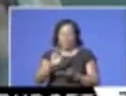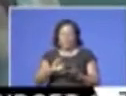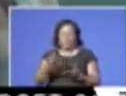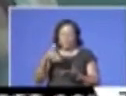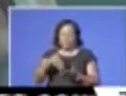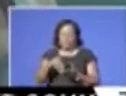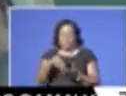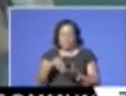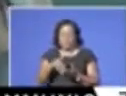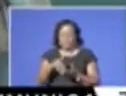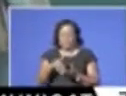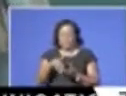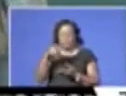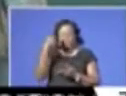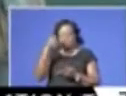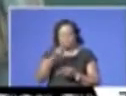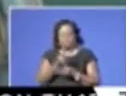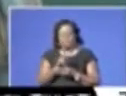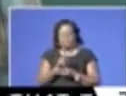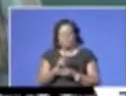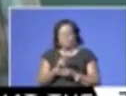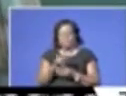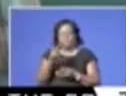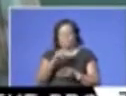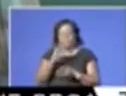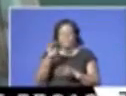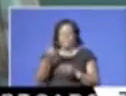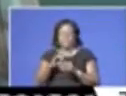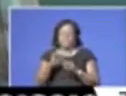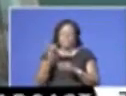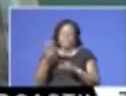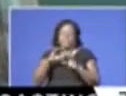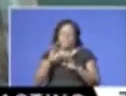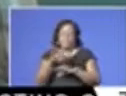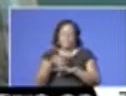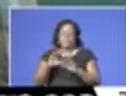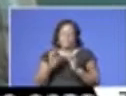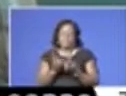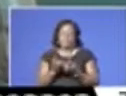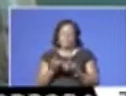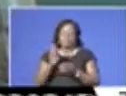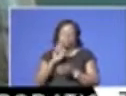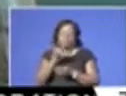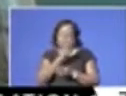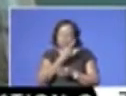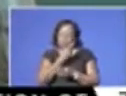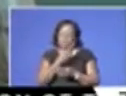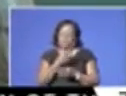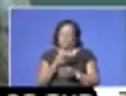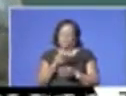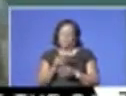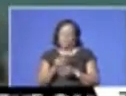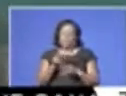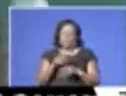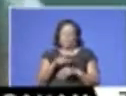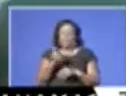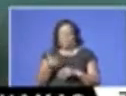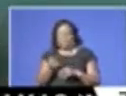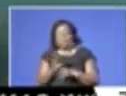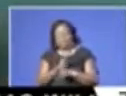Rock, East Grand Bahama, includes a water park, nightclubs, restaurants, and an inland waterway. Thompson says the development will